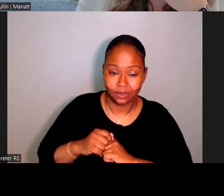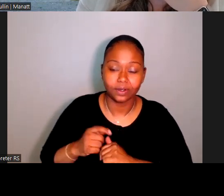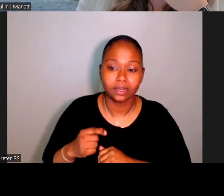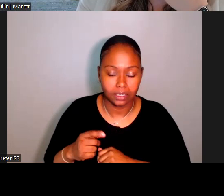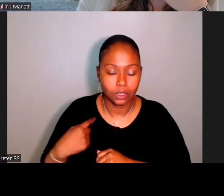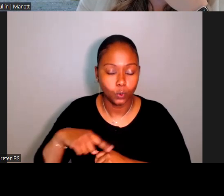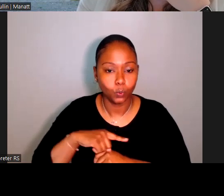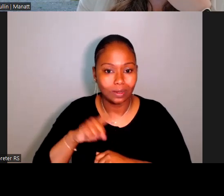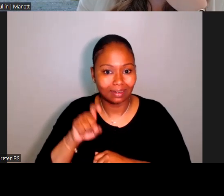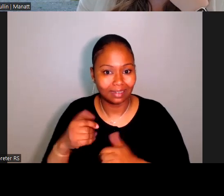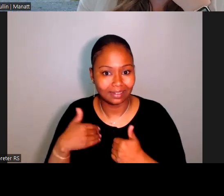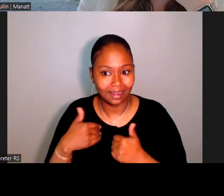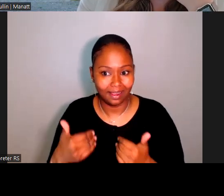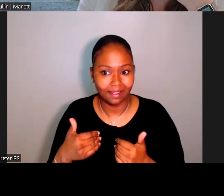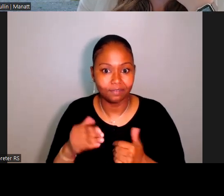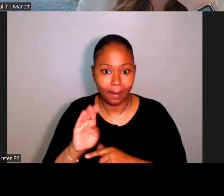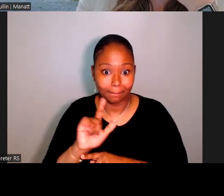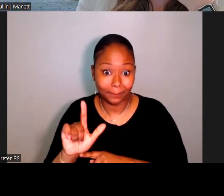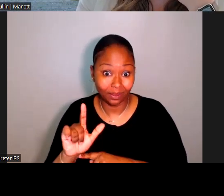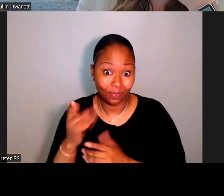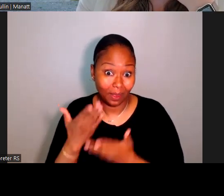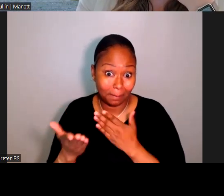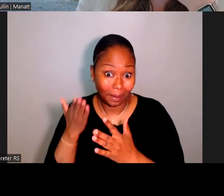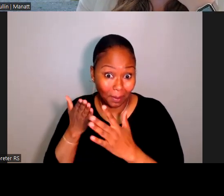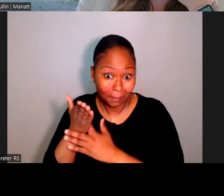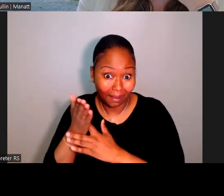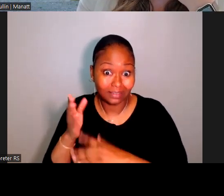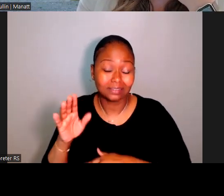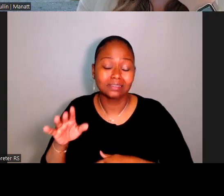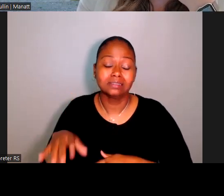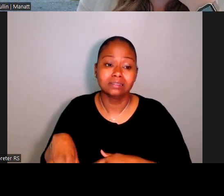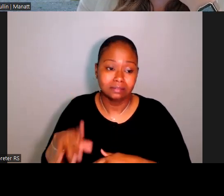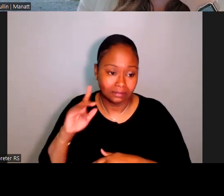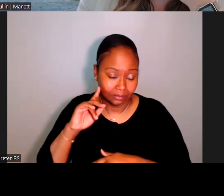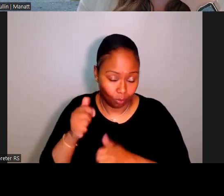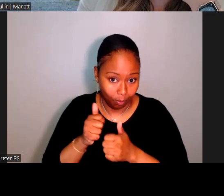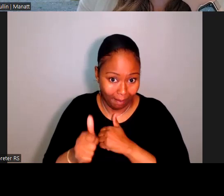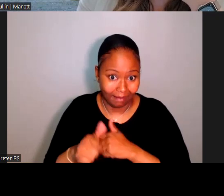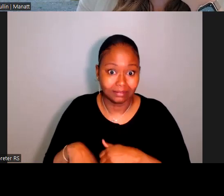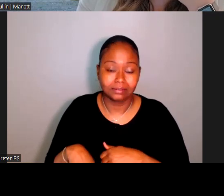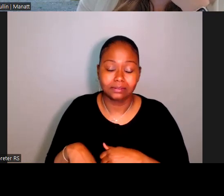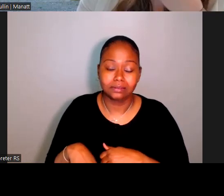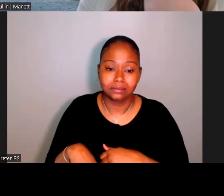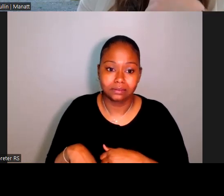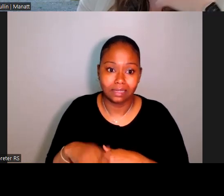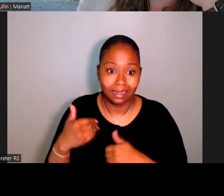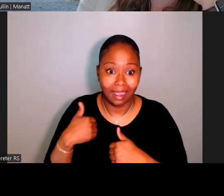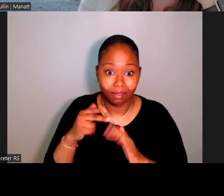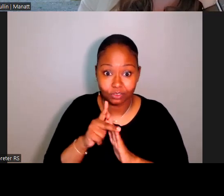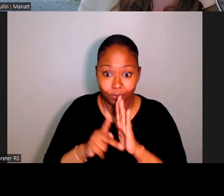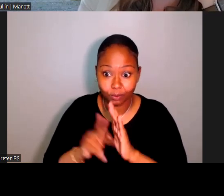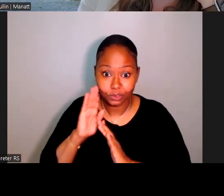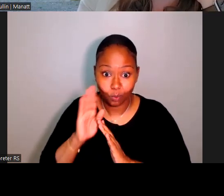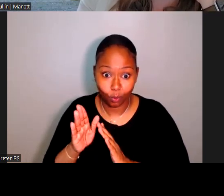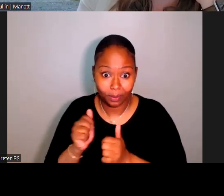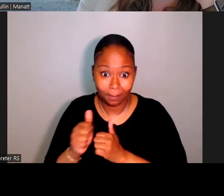to get a bill that might be able to go through, or to put some principles that would be able to be passed here in